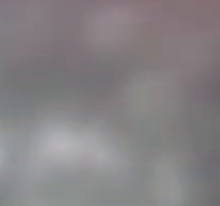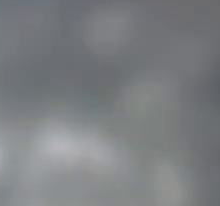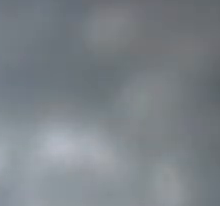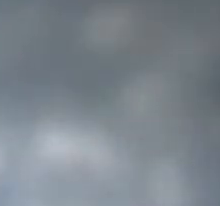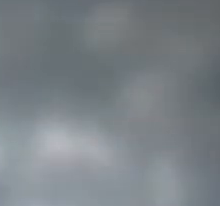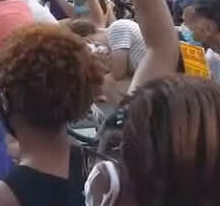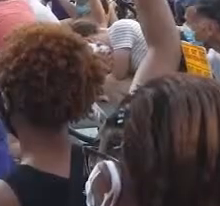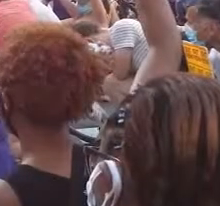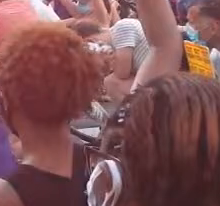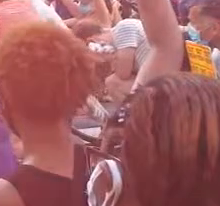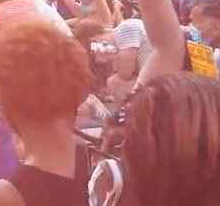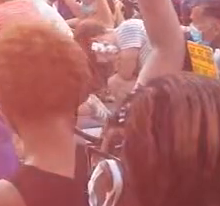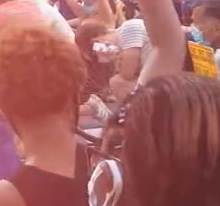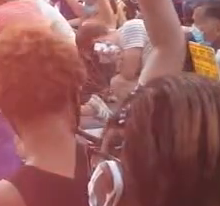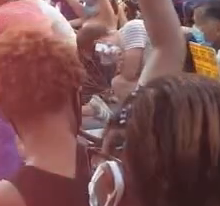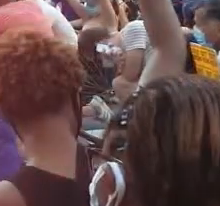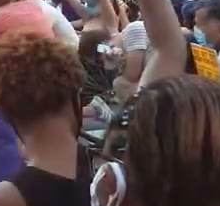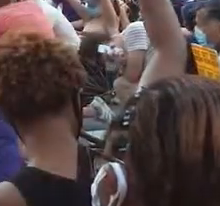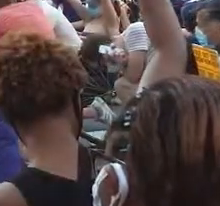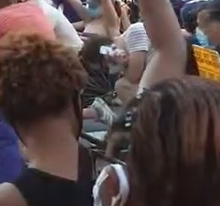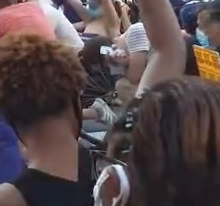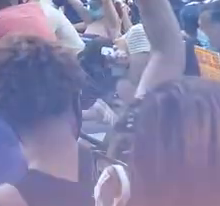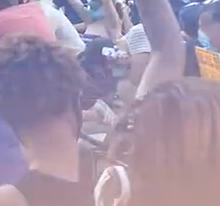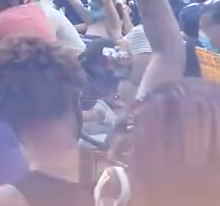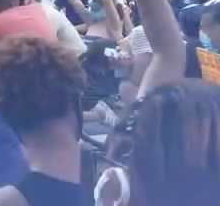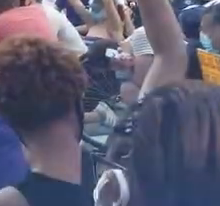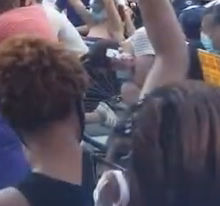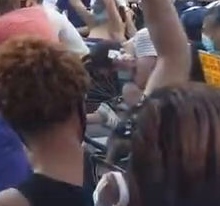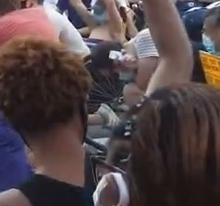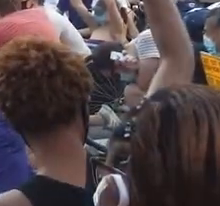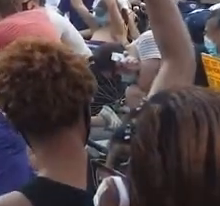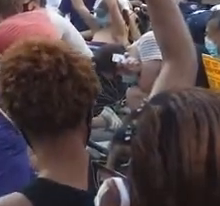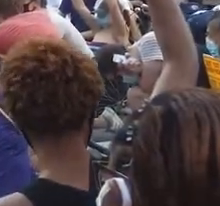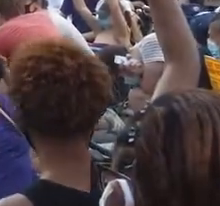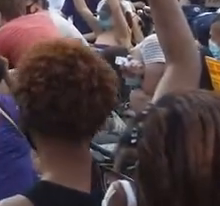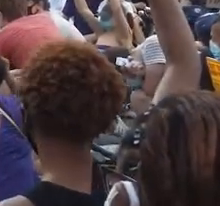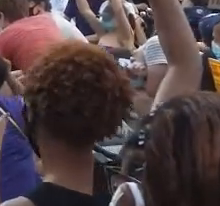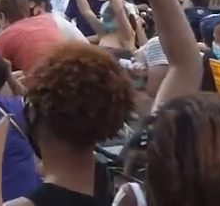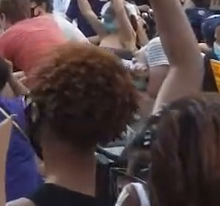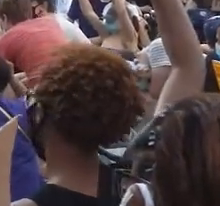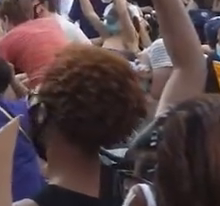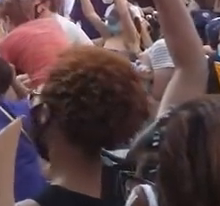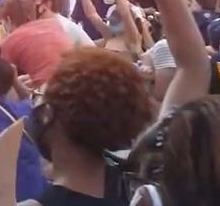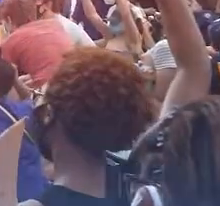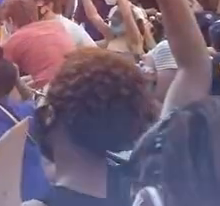moja kutoka VOA Swahili, Washington DC.